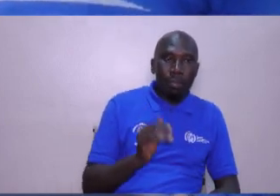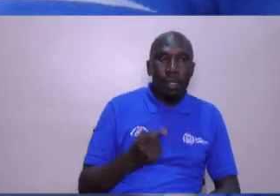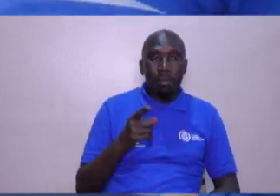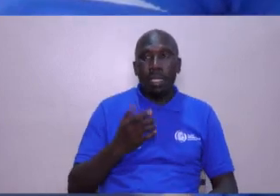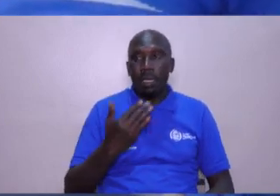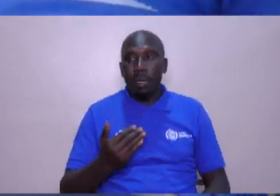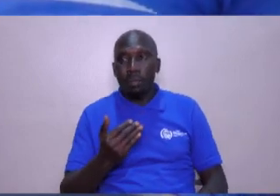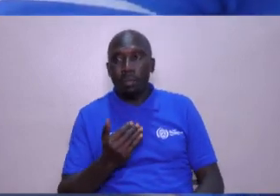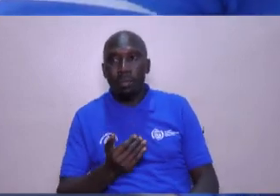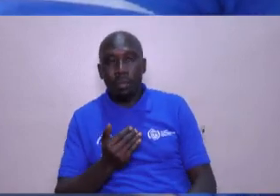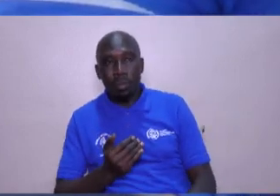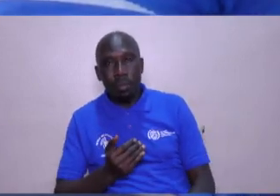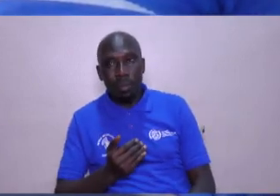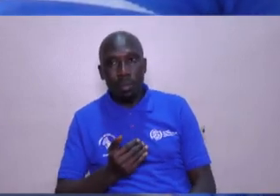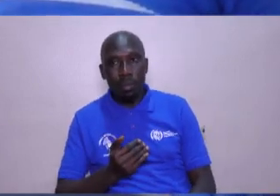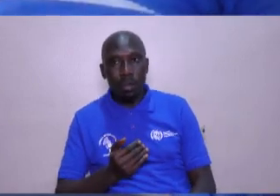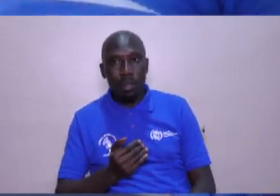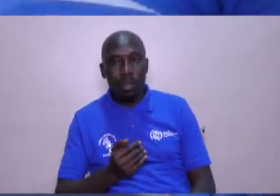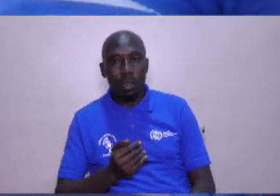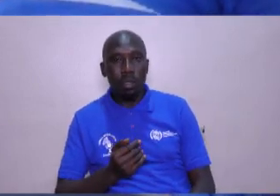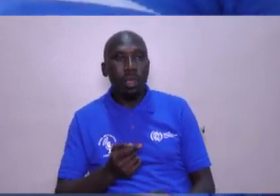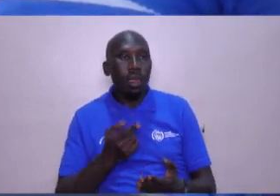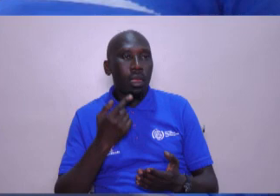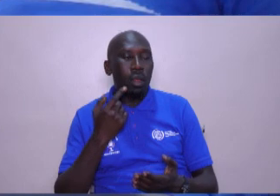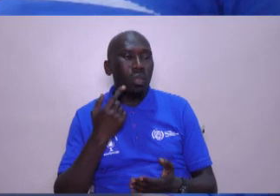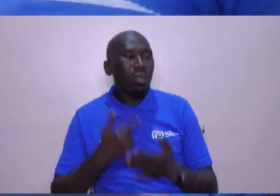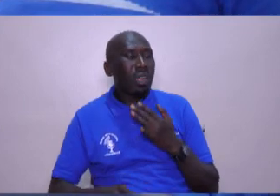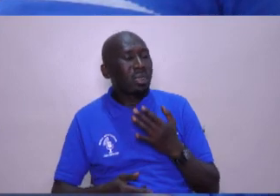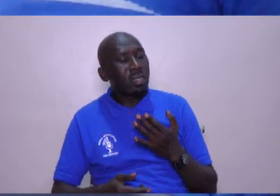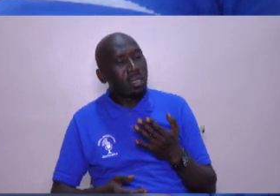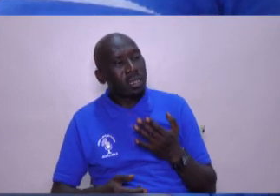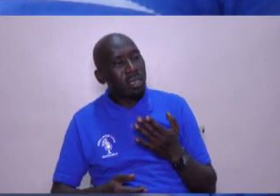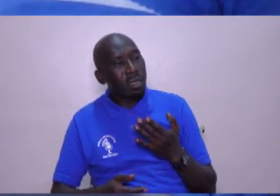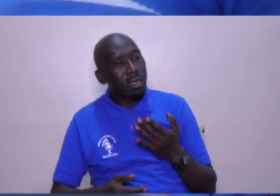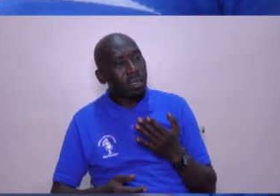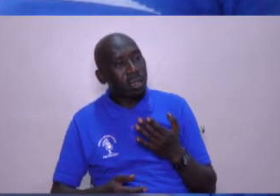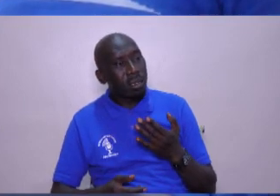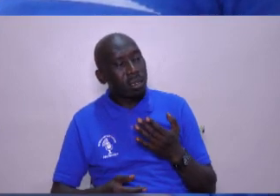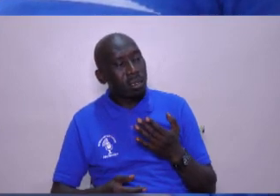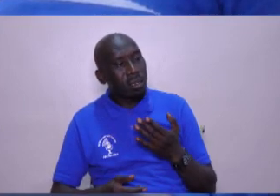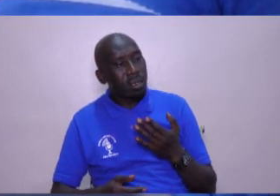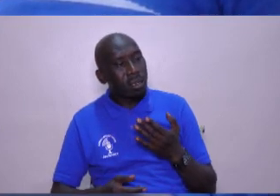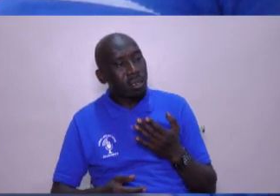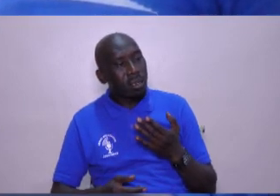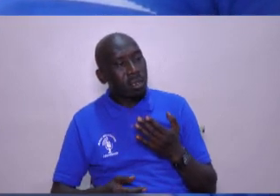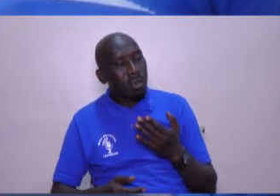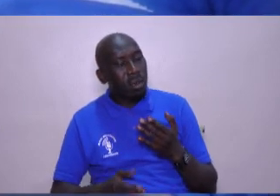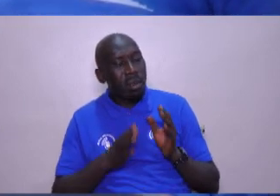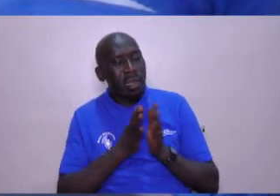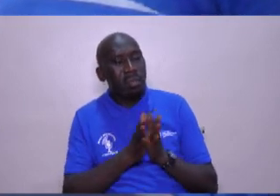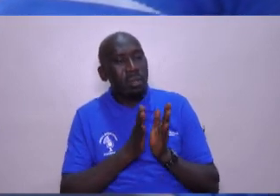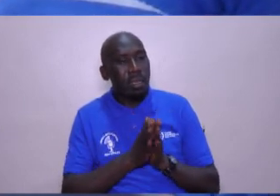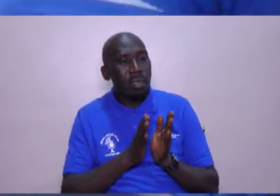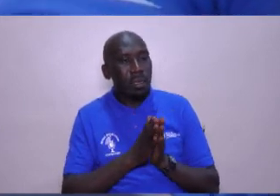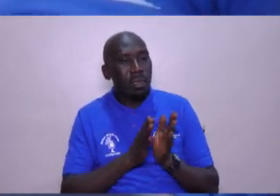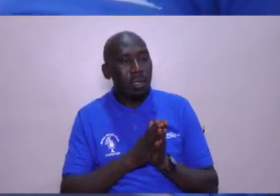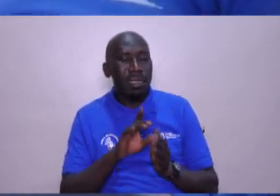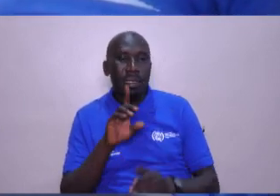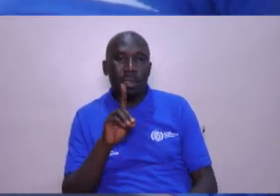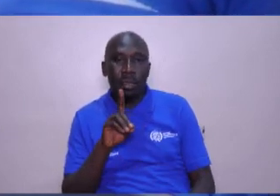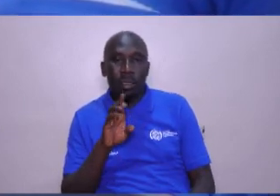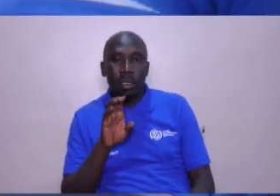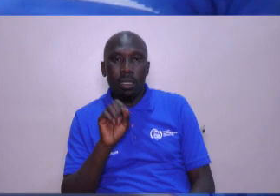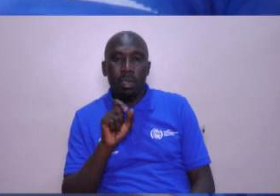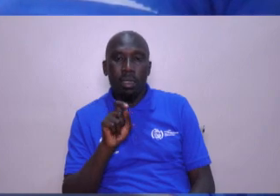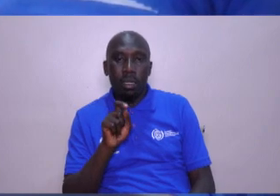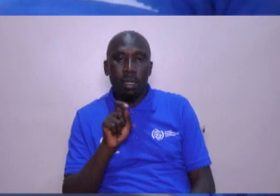now, what is this descriptive text? Is this something that is read out? Or is